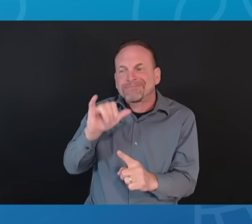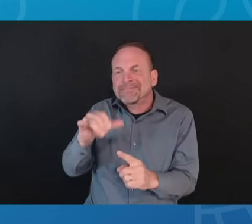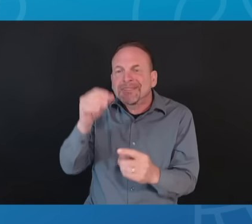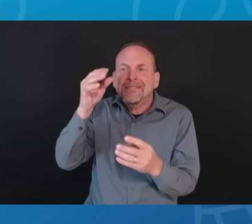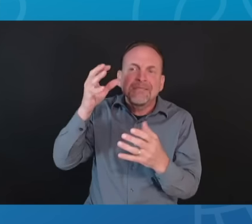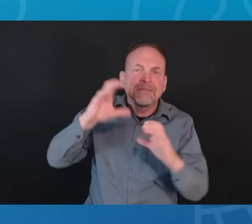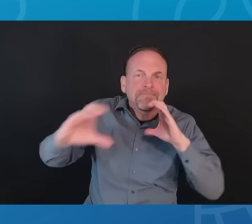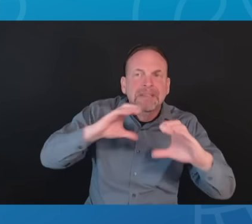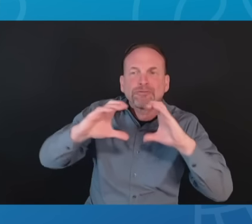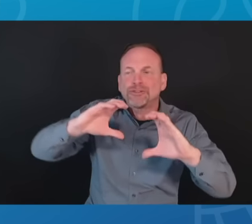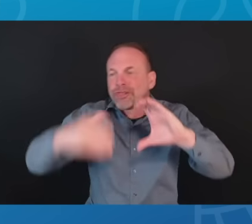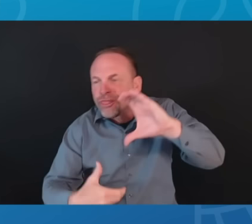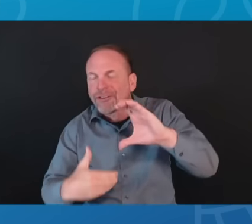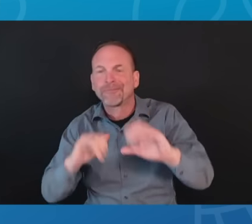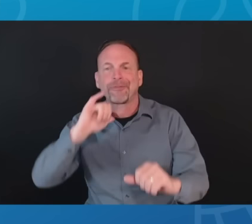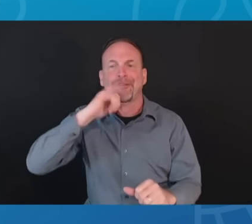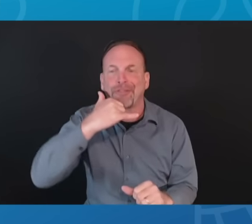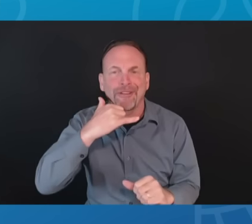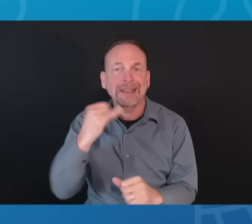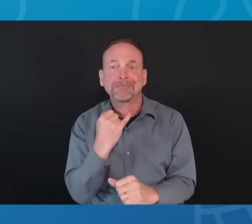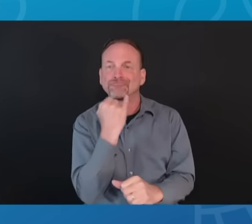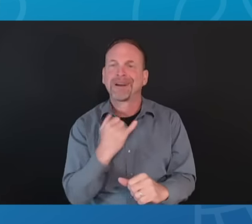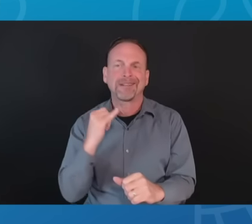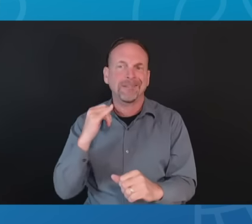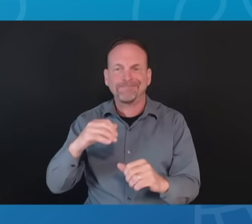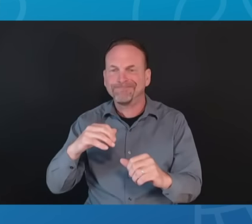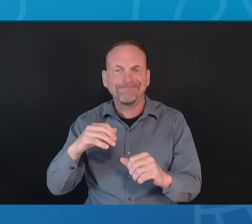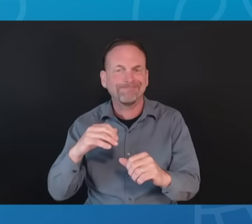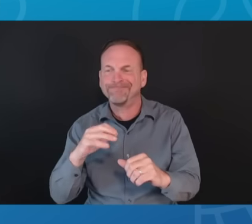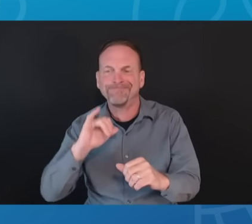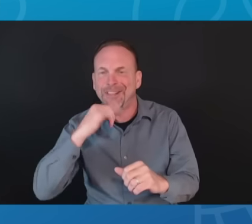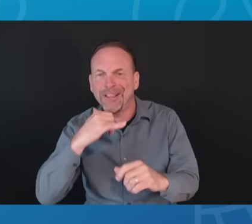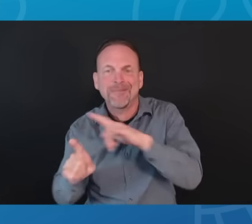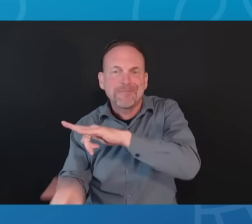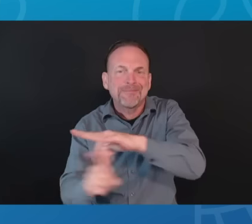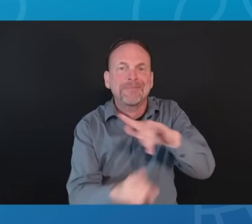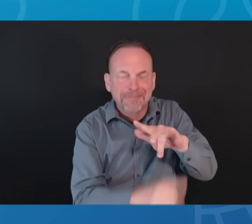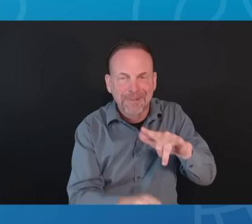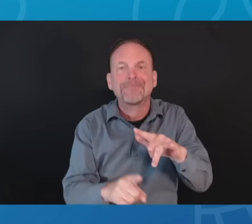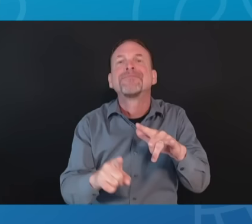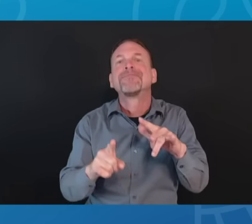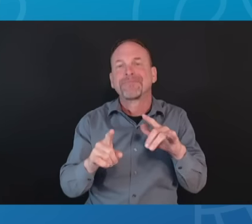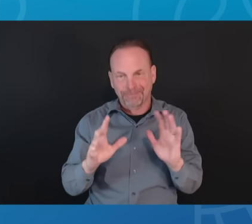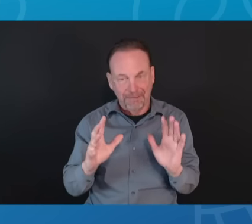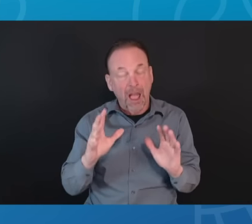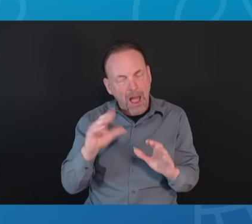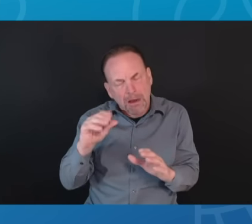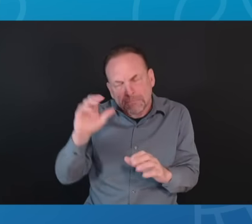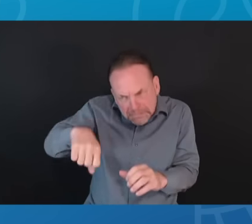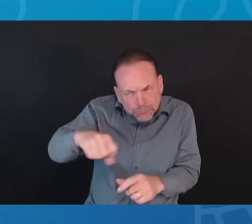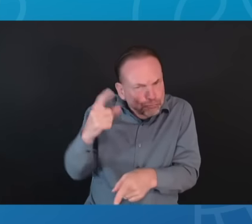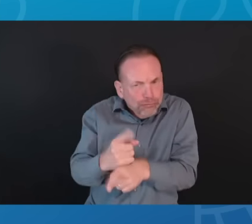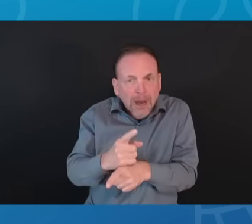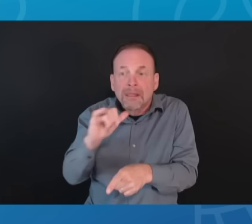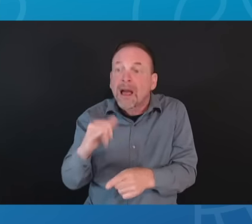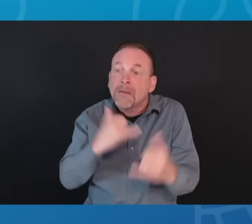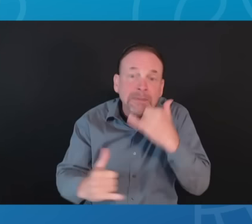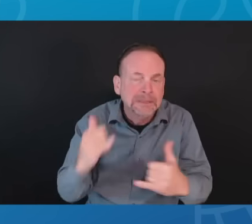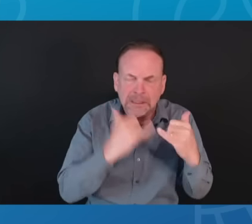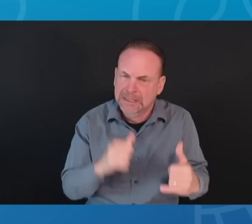those mistakes are unacceptable, and that humanitarian workers need to be protected, and humanitarian aid needs to be protected. So